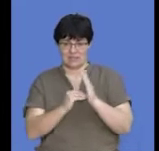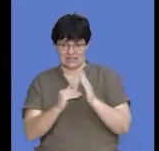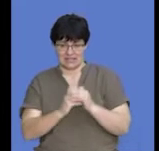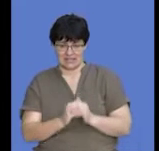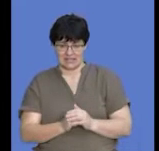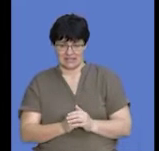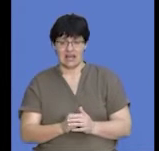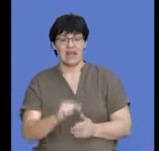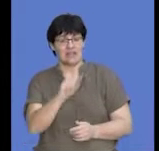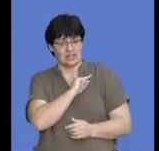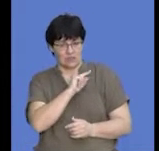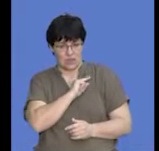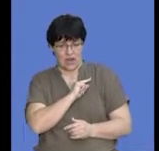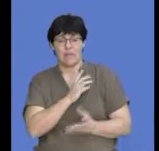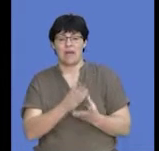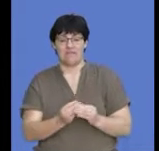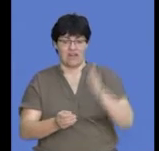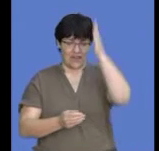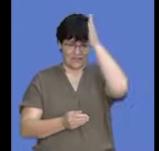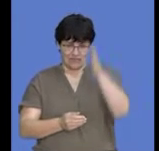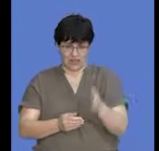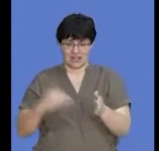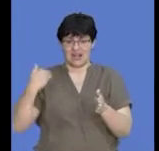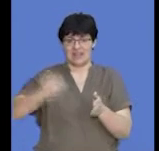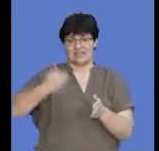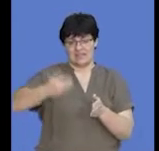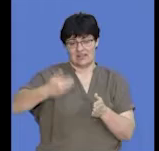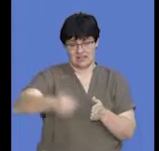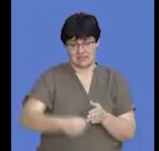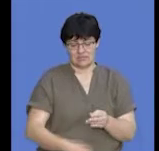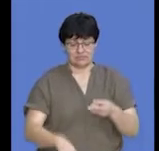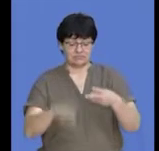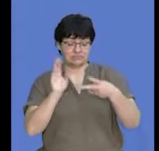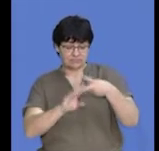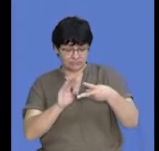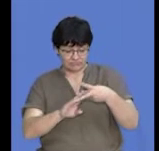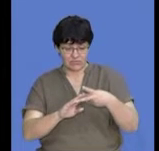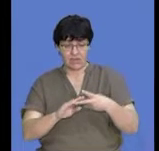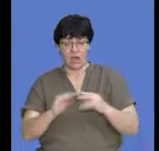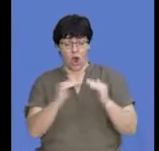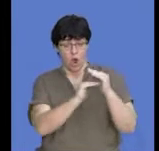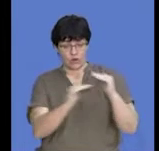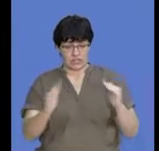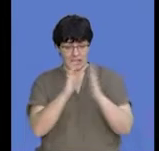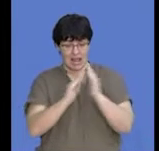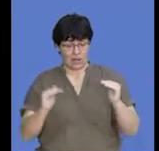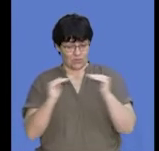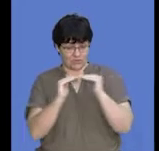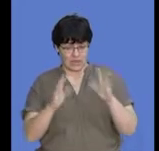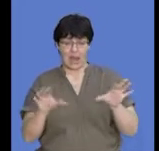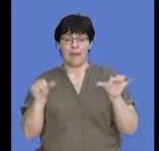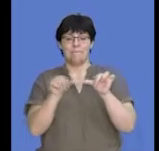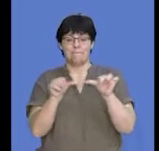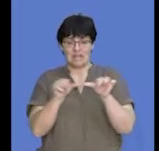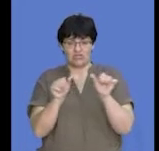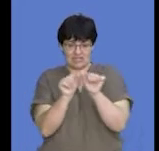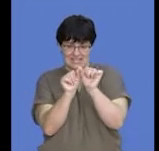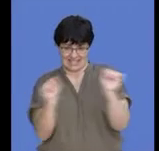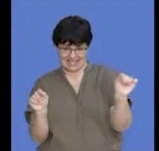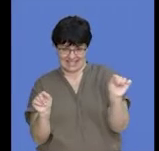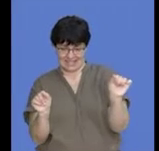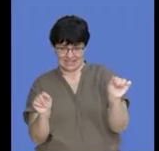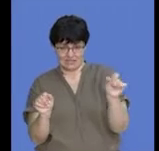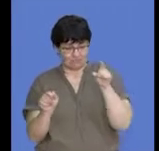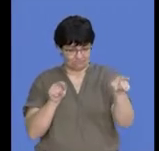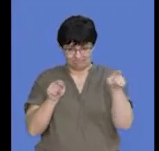Hence, I've got my vertical interval. For my horizontal equivalent, remember I am measuring the distance